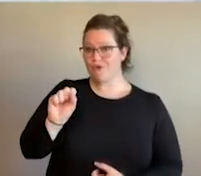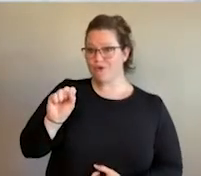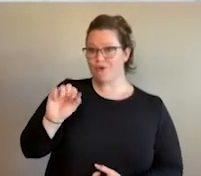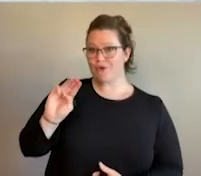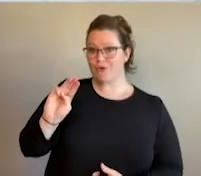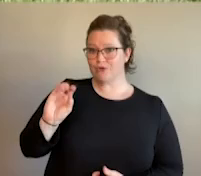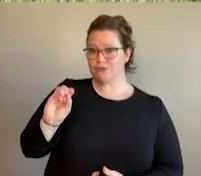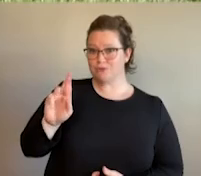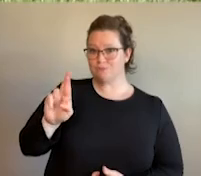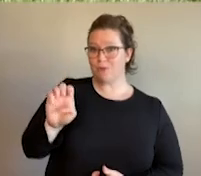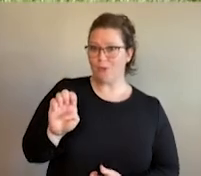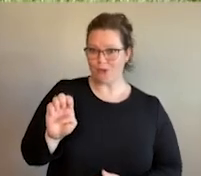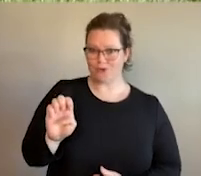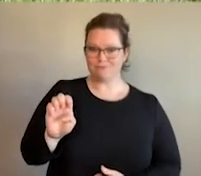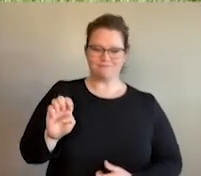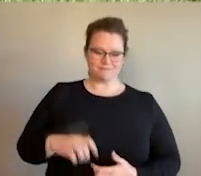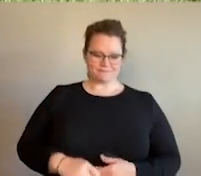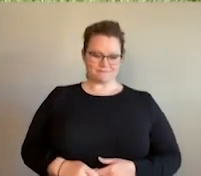s'more.